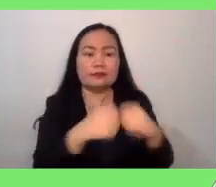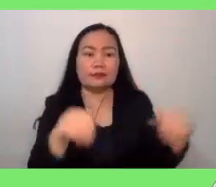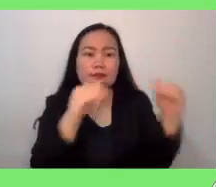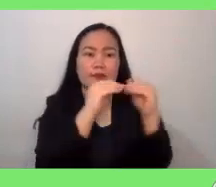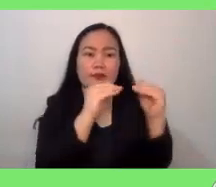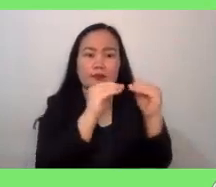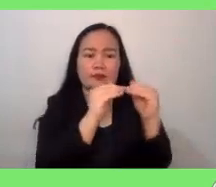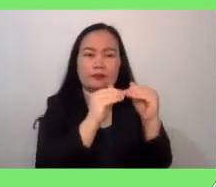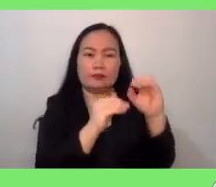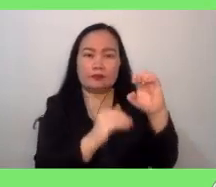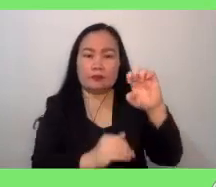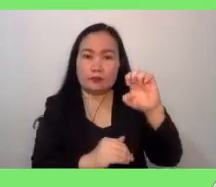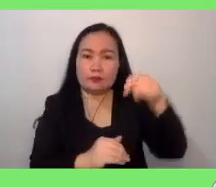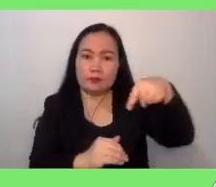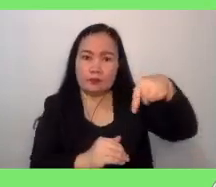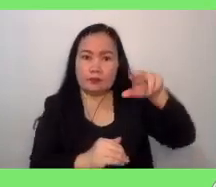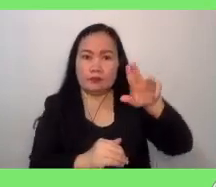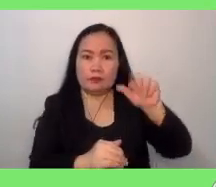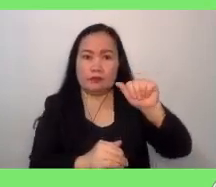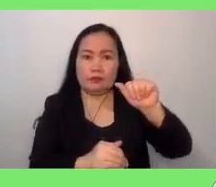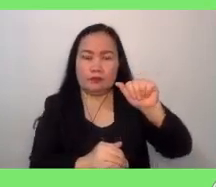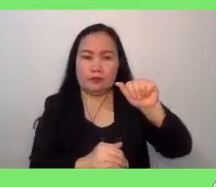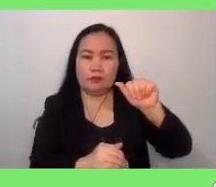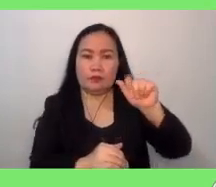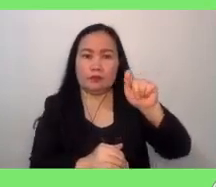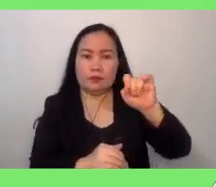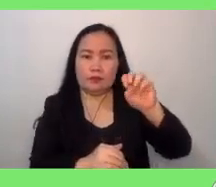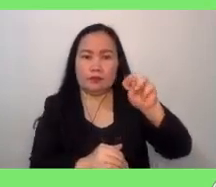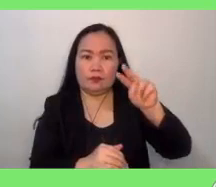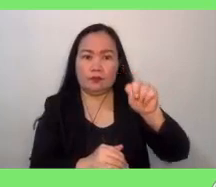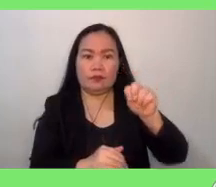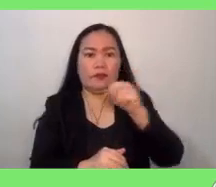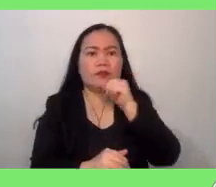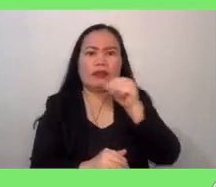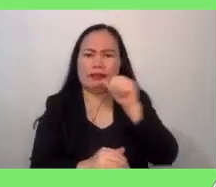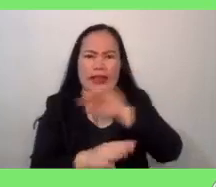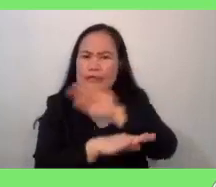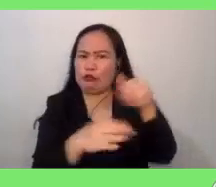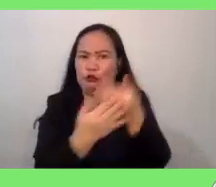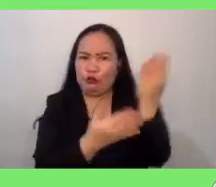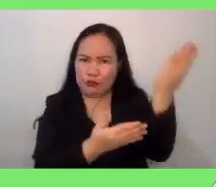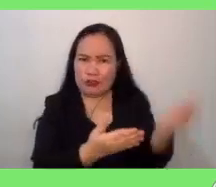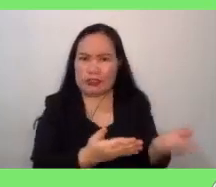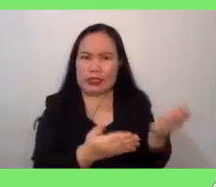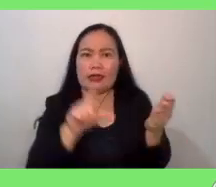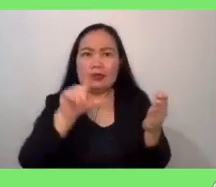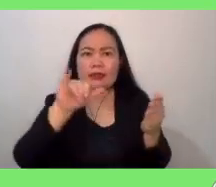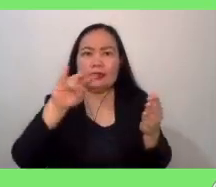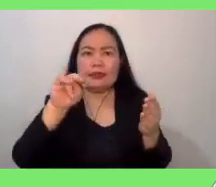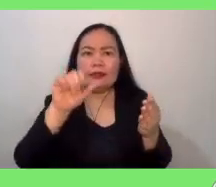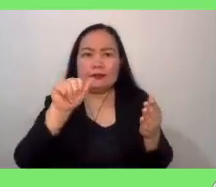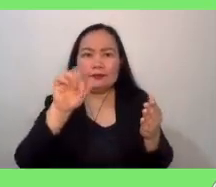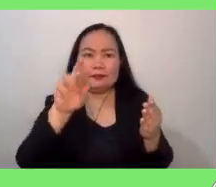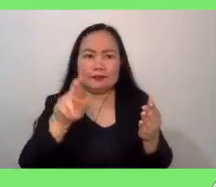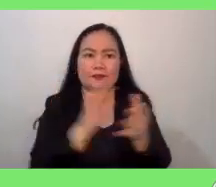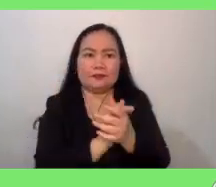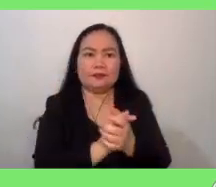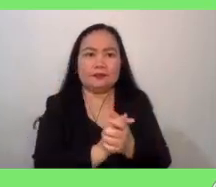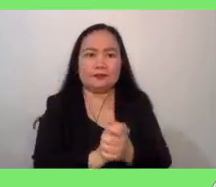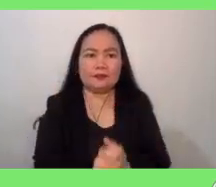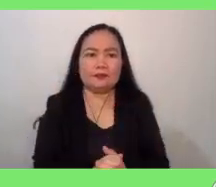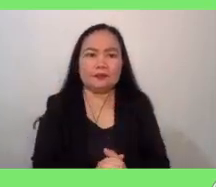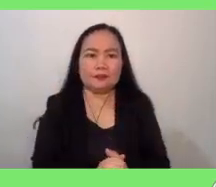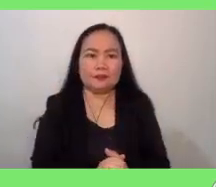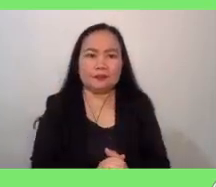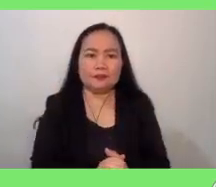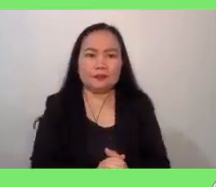are all equations. Okay? Yun nga lang, hindi lahat linear. Okay, so again ha, these